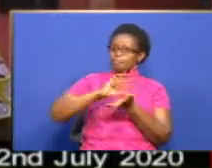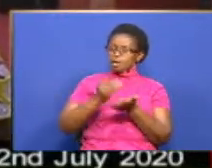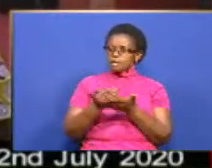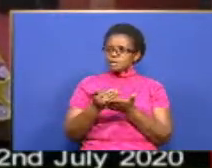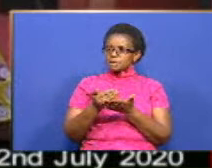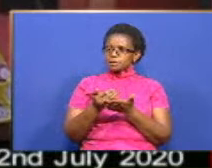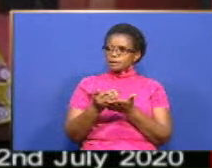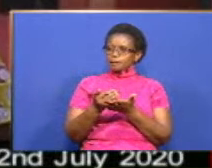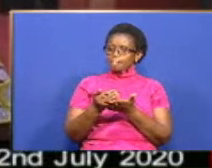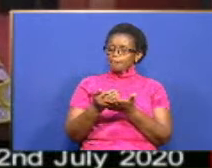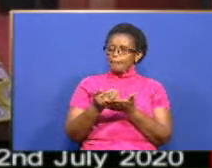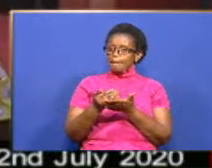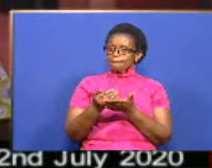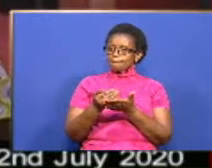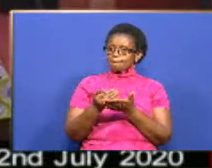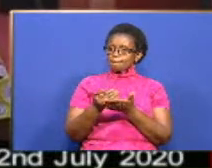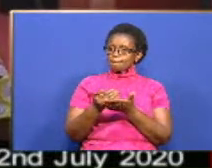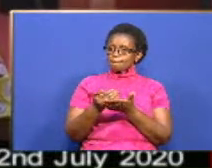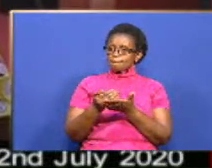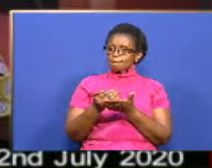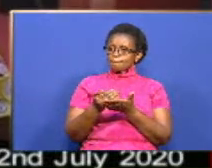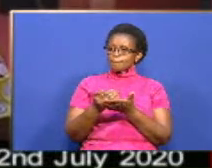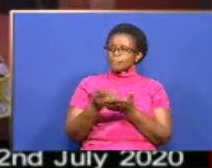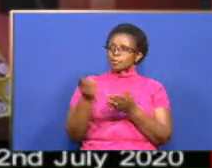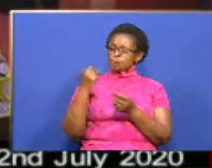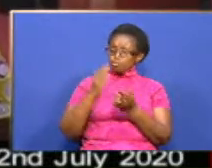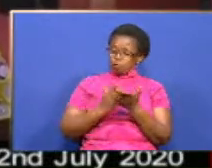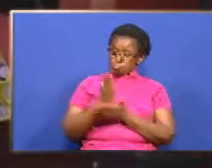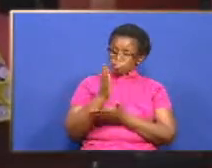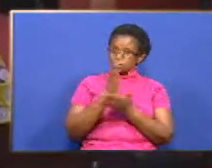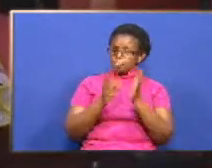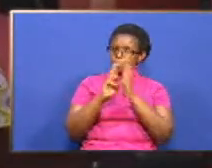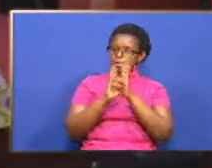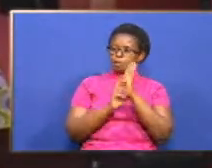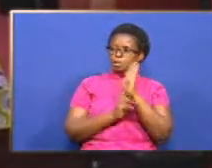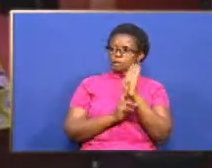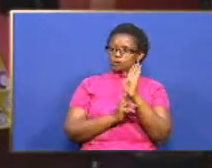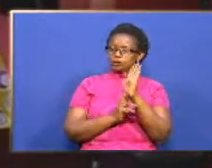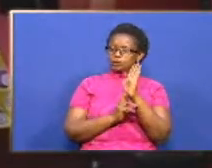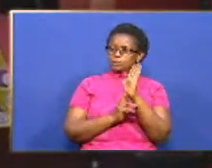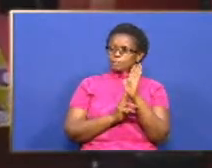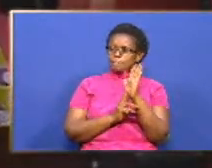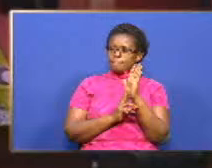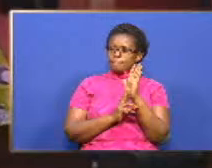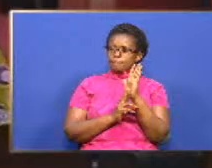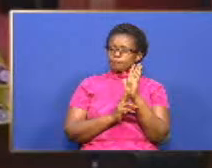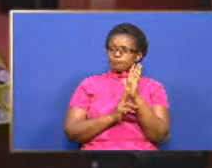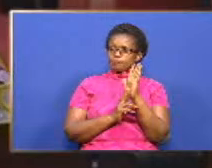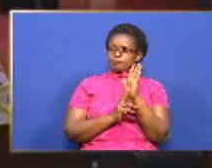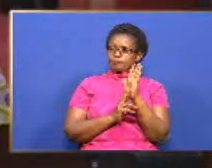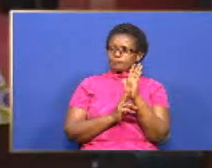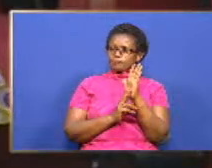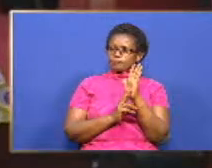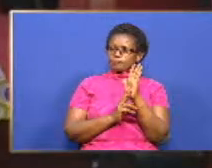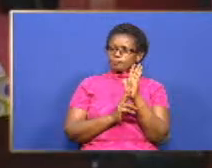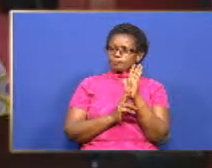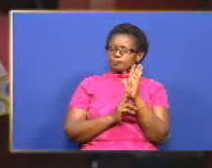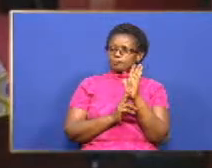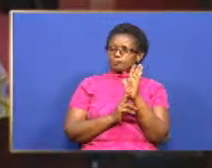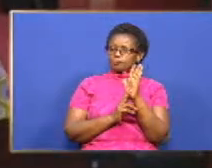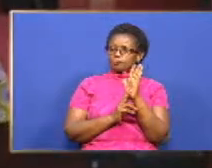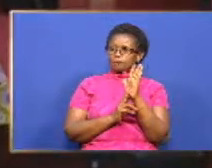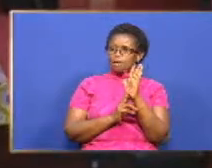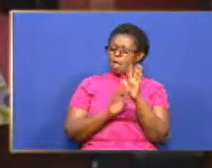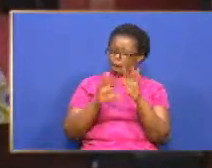even then, it was through some regulations, and the way it was running, we